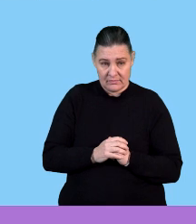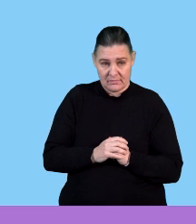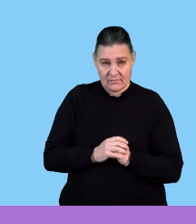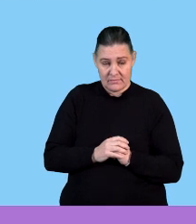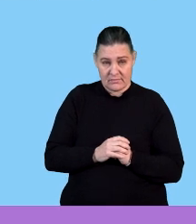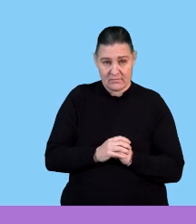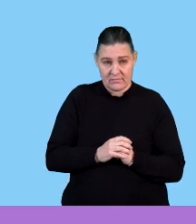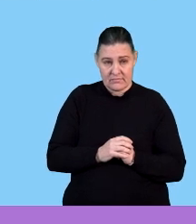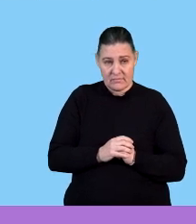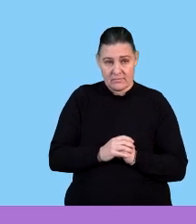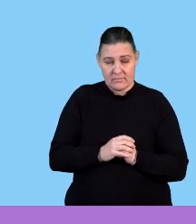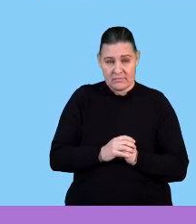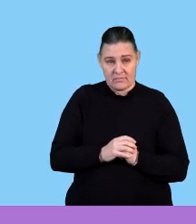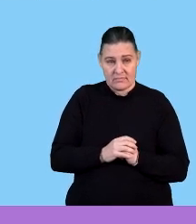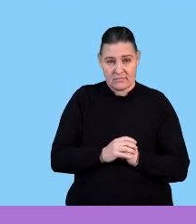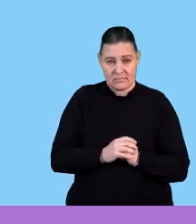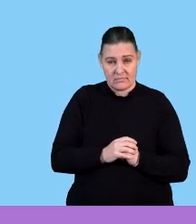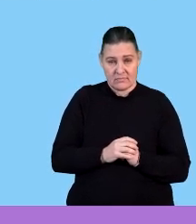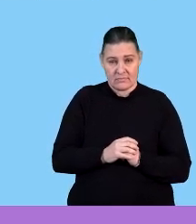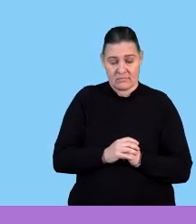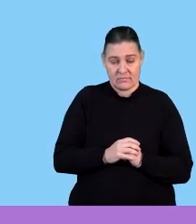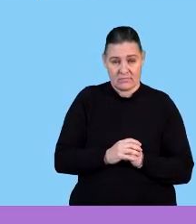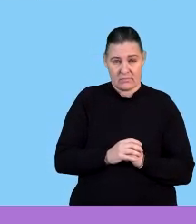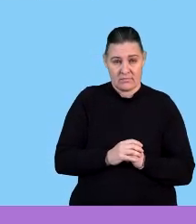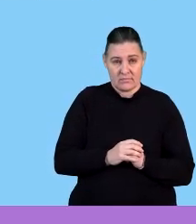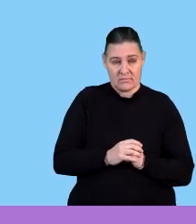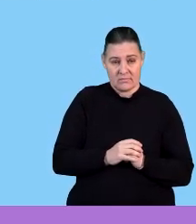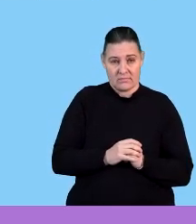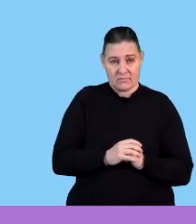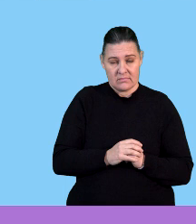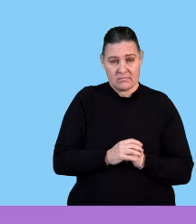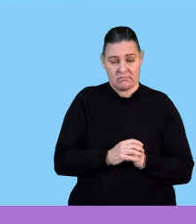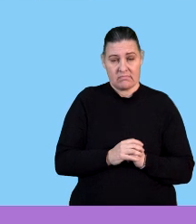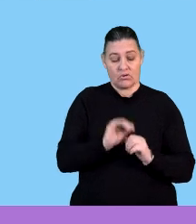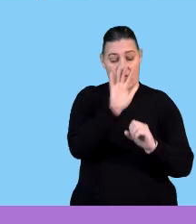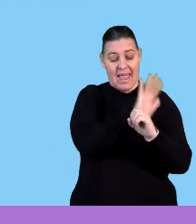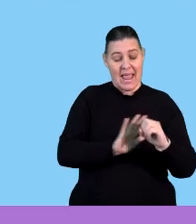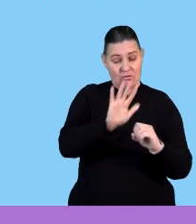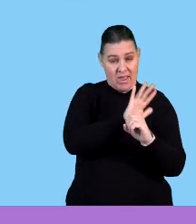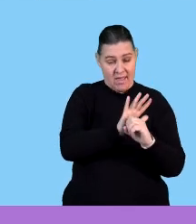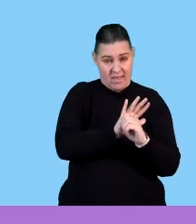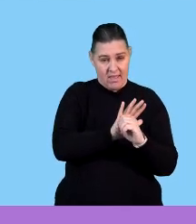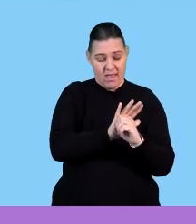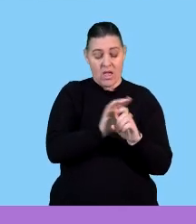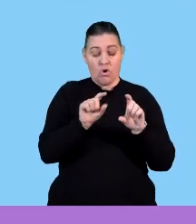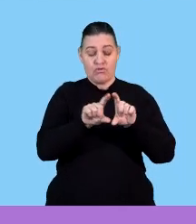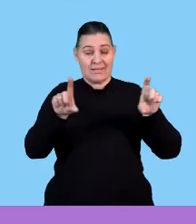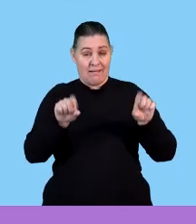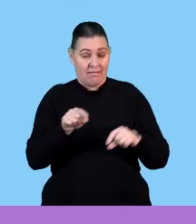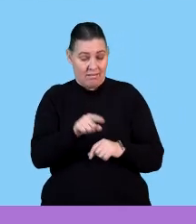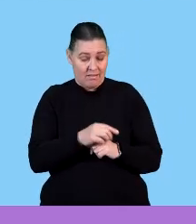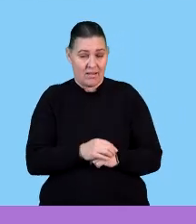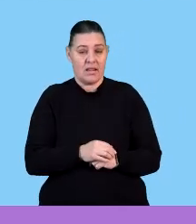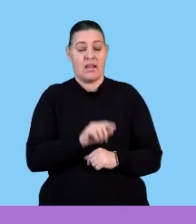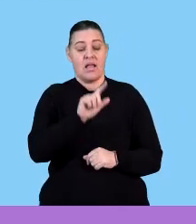that guy. So, therefore, area. What shape is the swimming